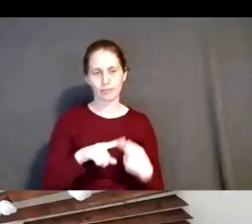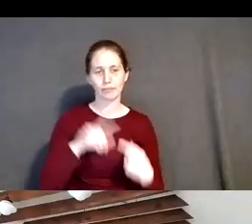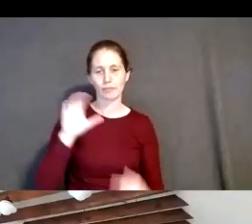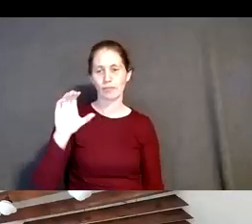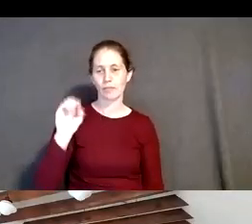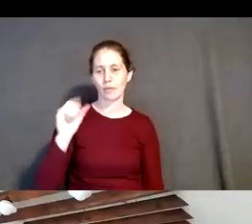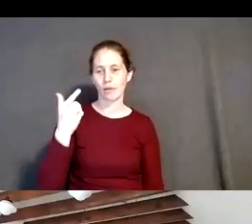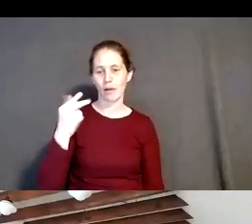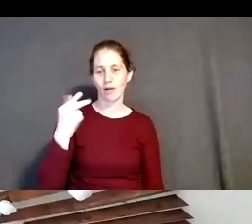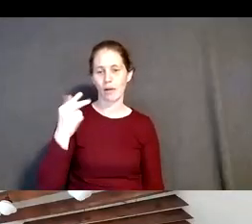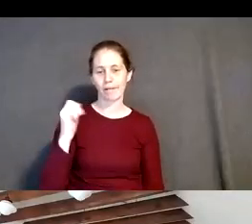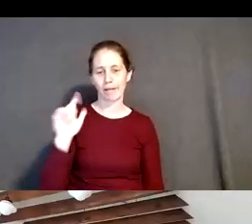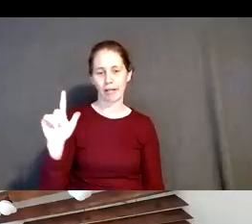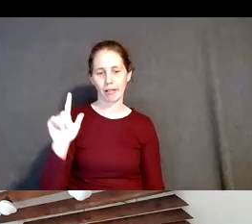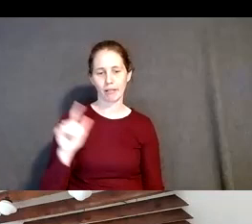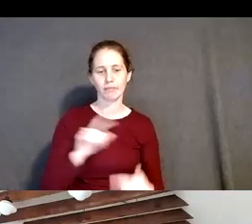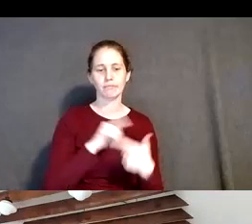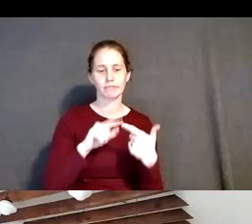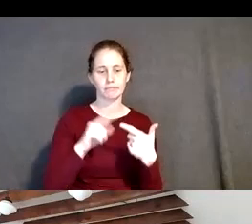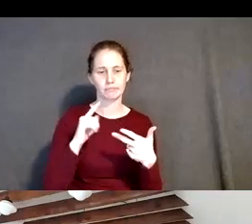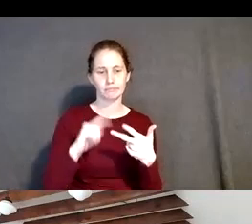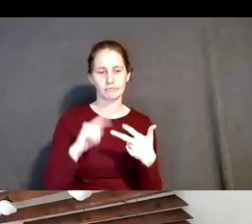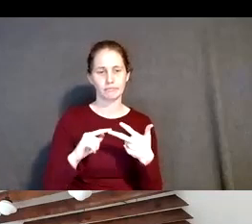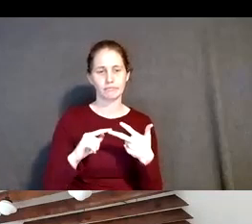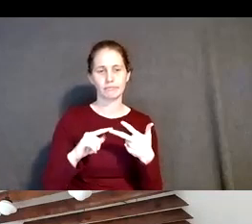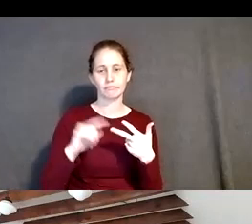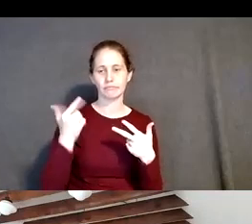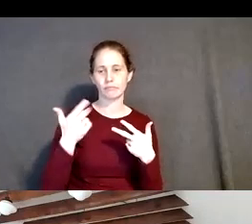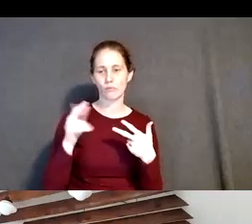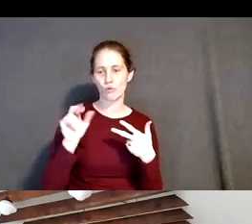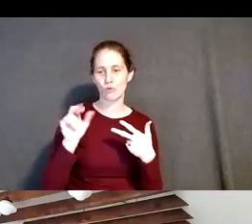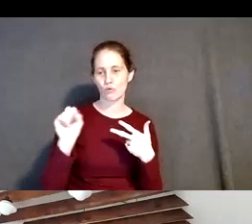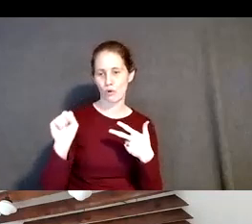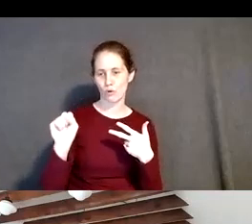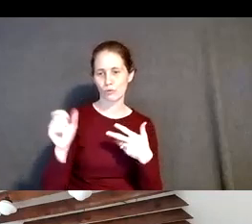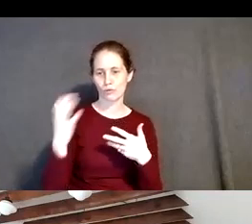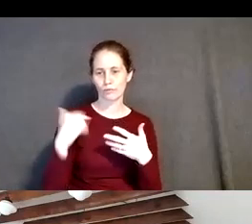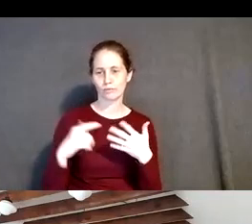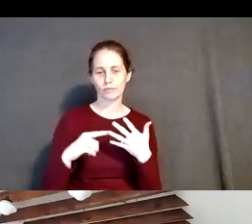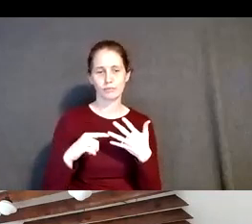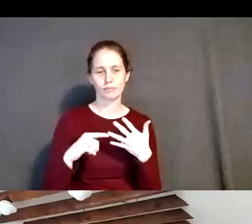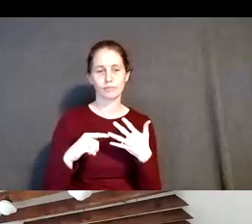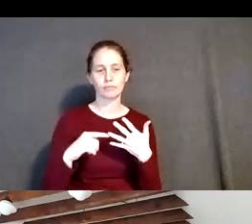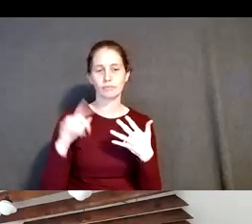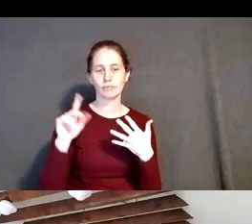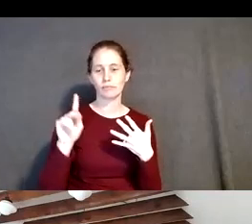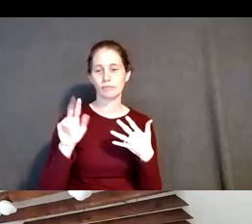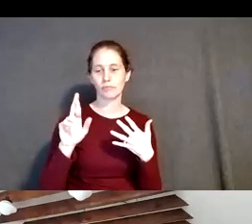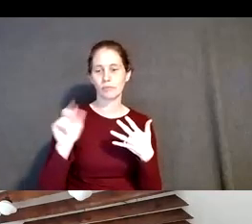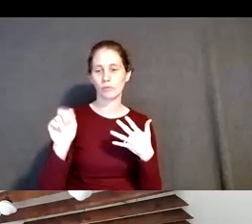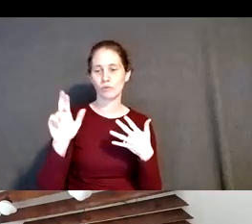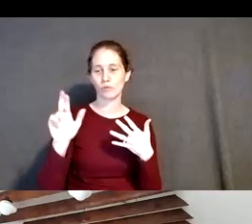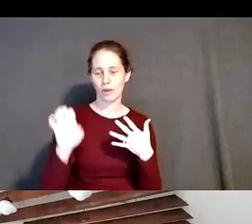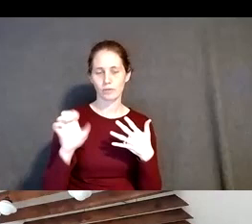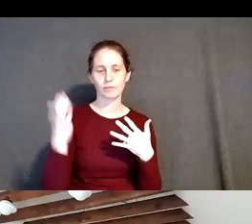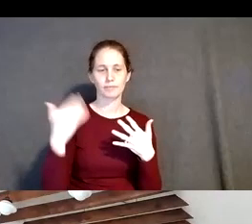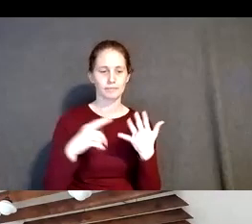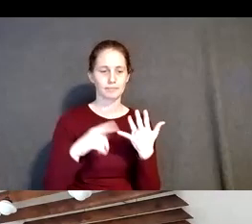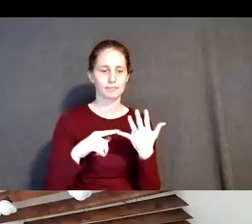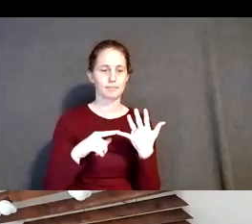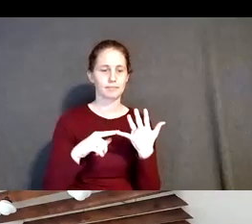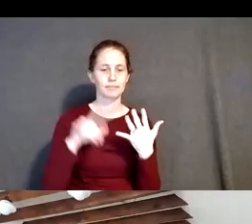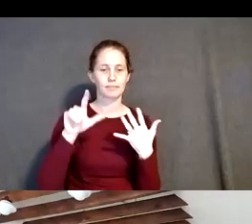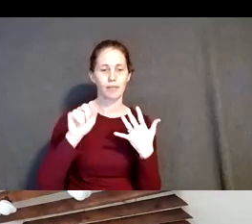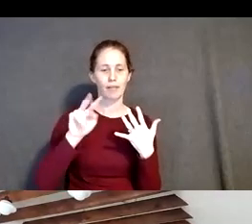Coghill. Here. Ms. Gross. Here. Mr. Krause. Here. Mr.